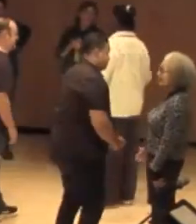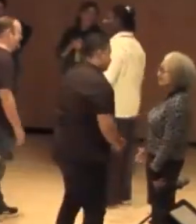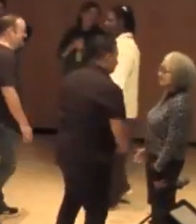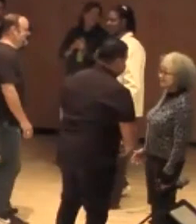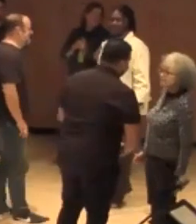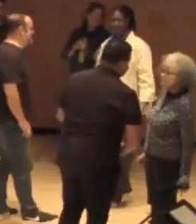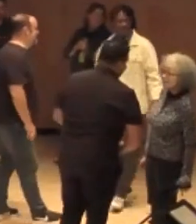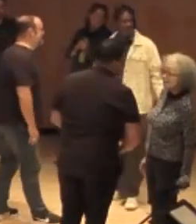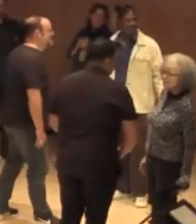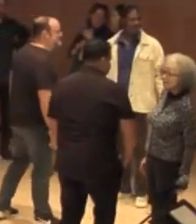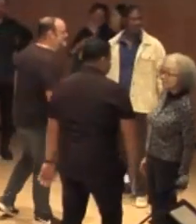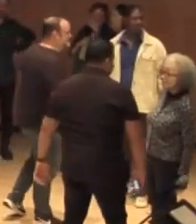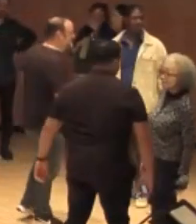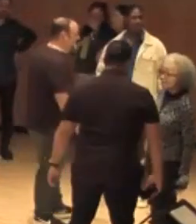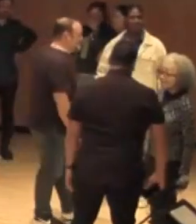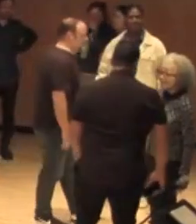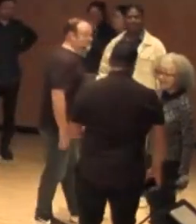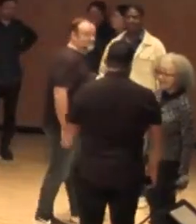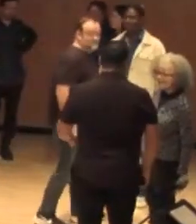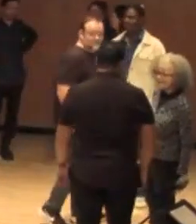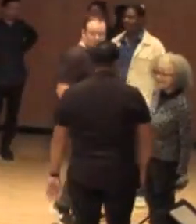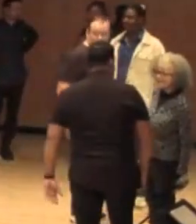all you